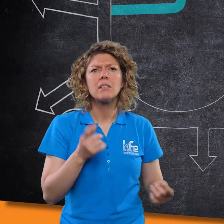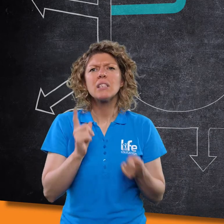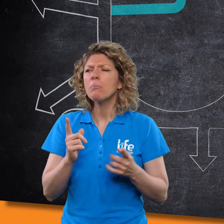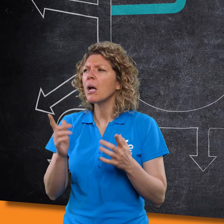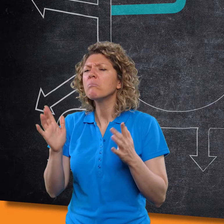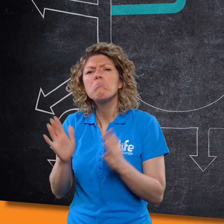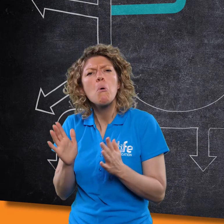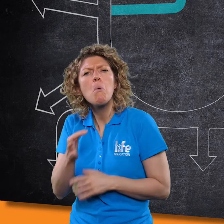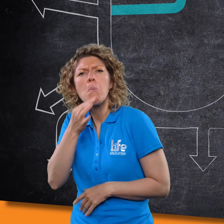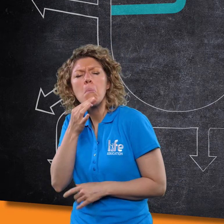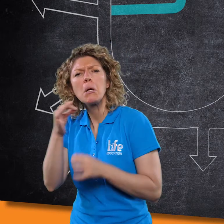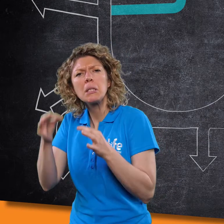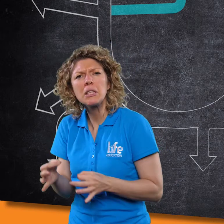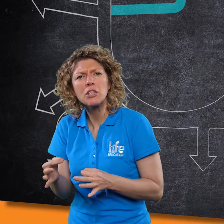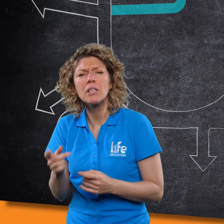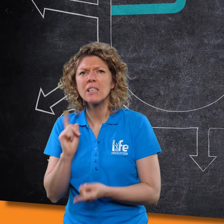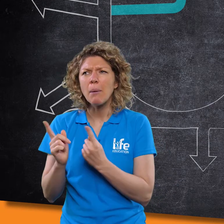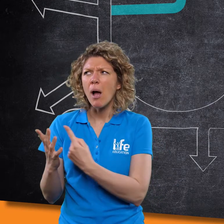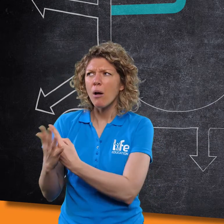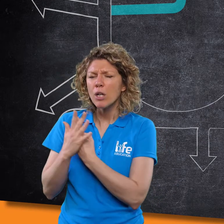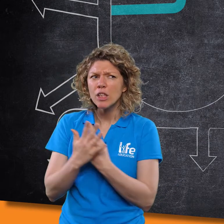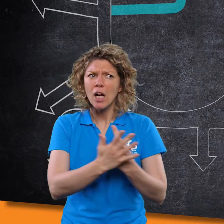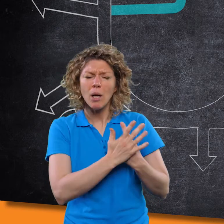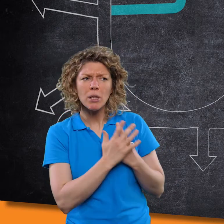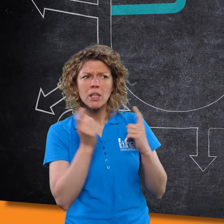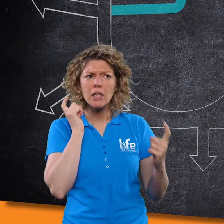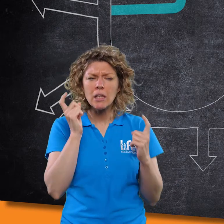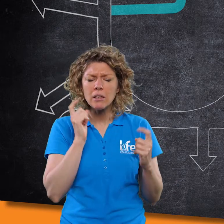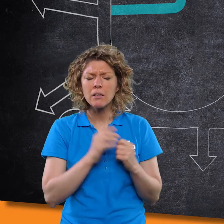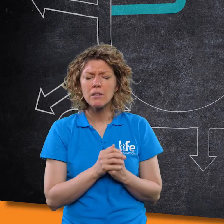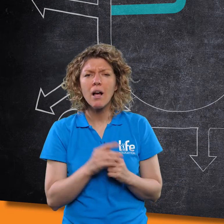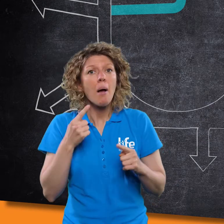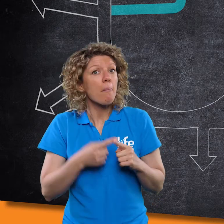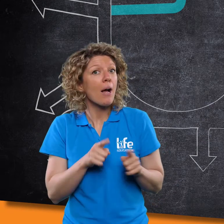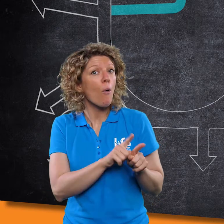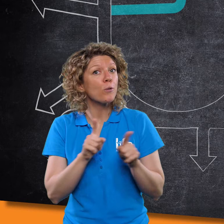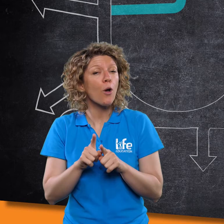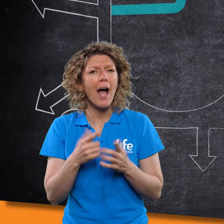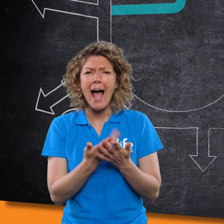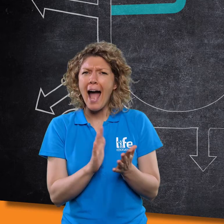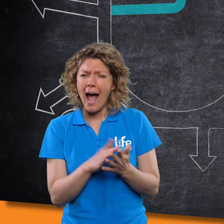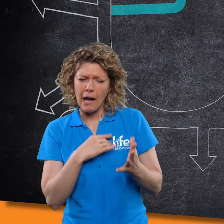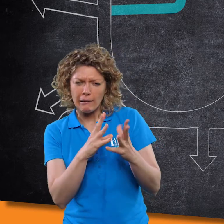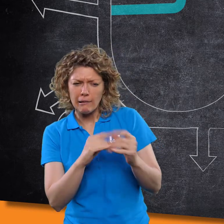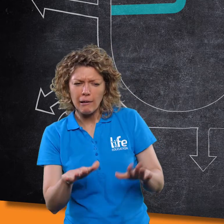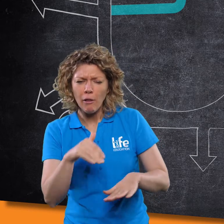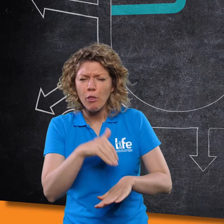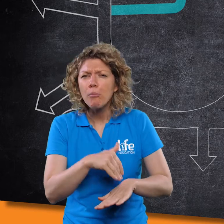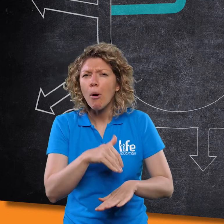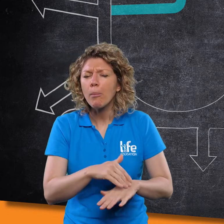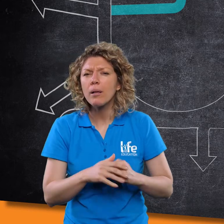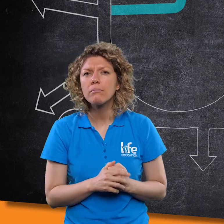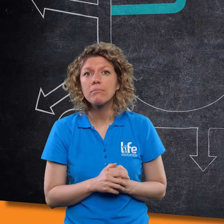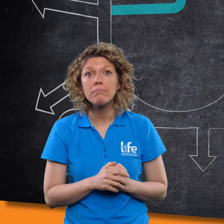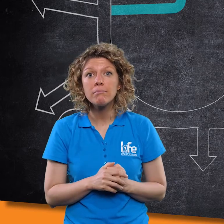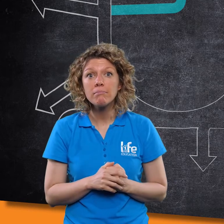when we start to make decisions. We've also been thinking about how we can solve problems and resist pressure. As you grow and mature,